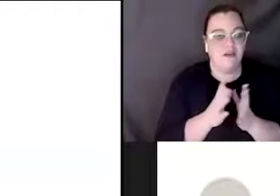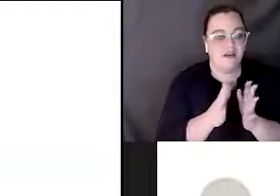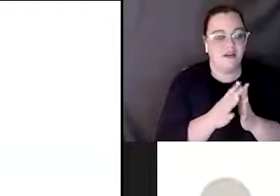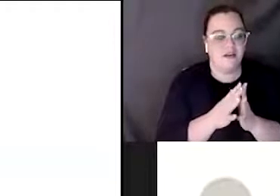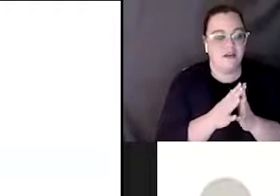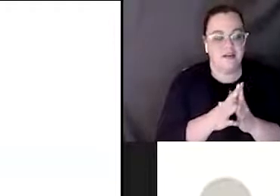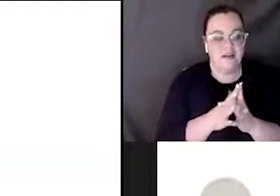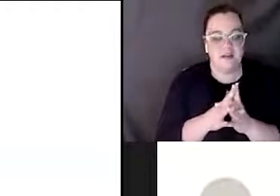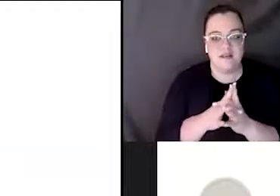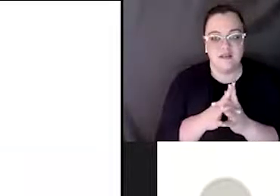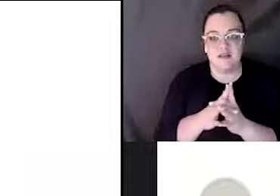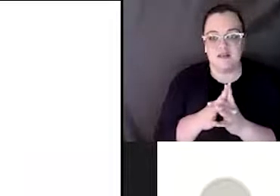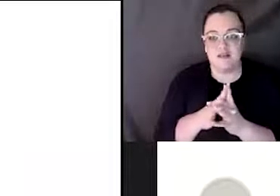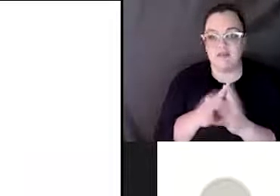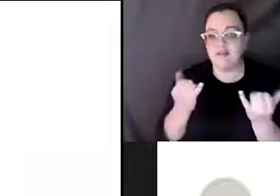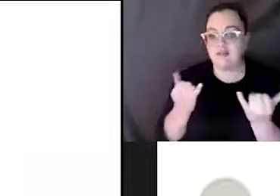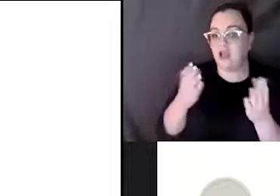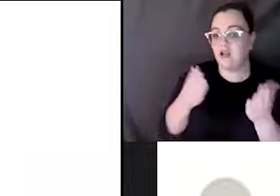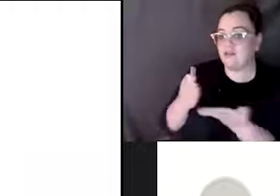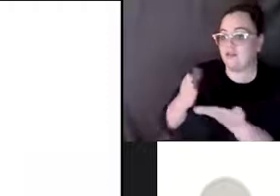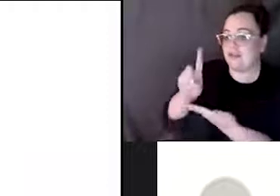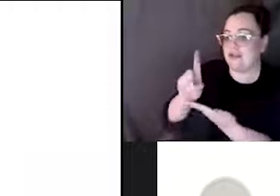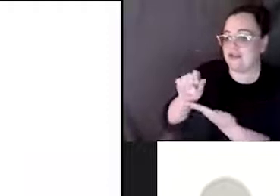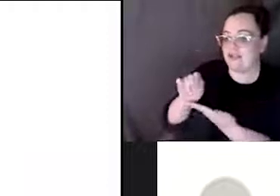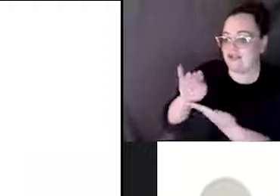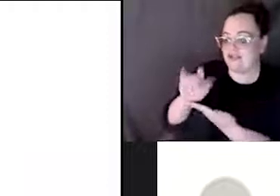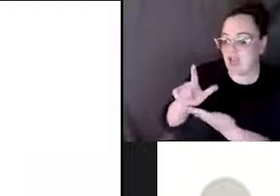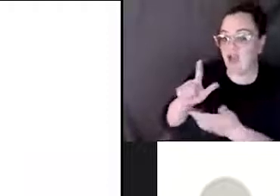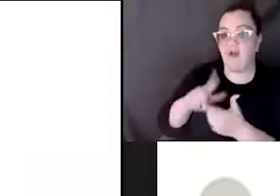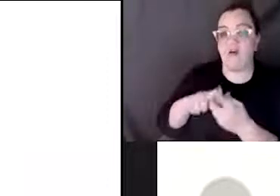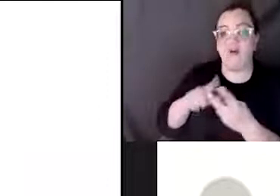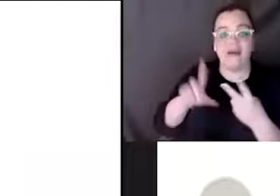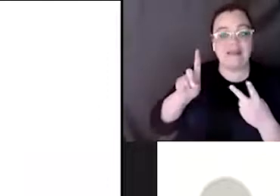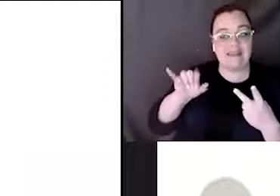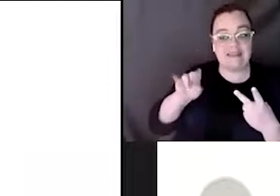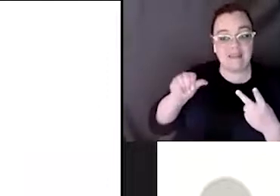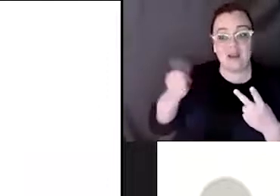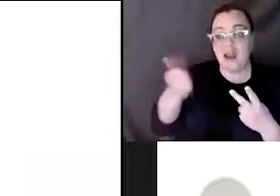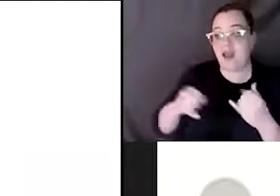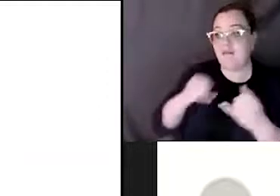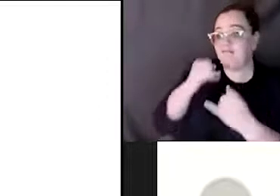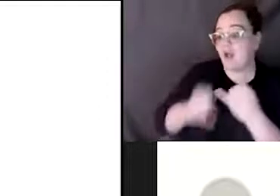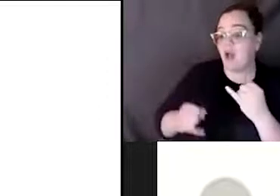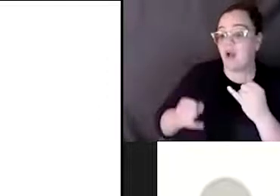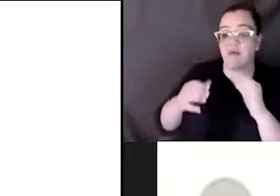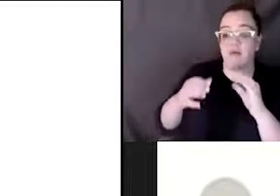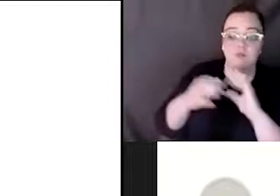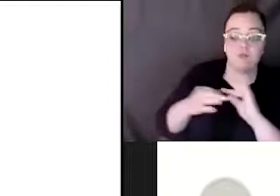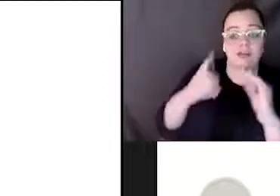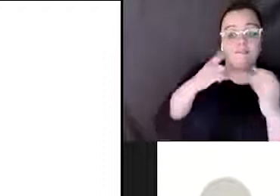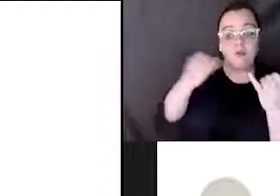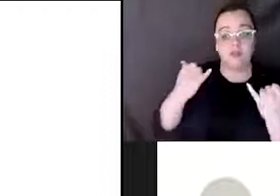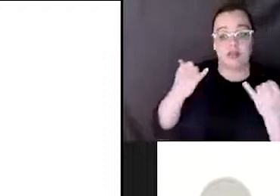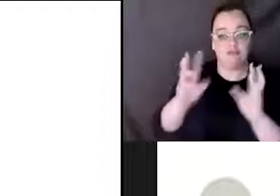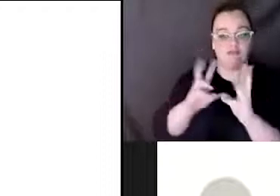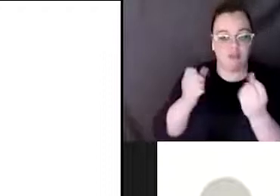also I'll just turn to Daniel and Dina for your final wrap up of today's workshop, and then we'll